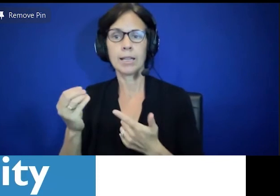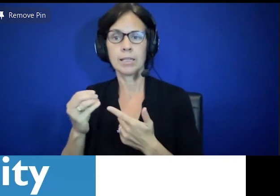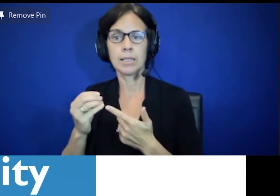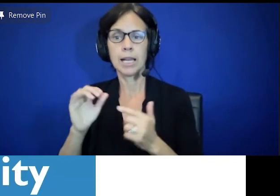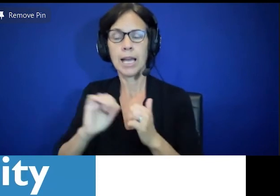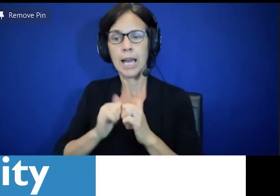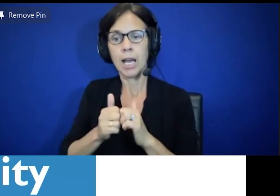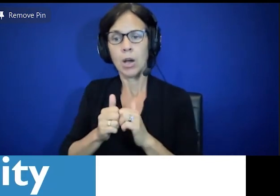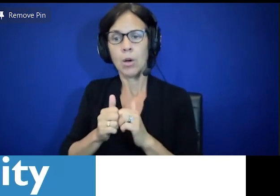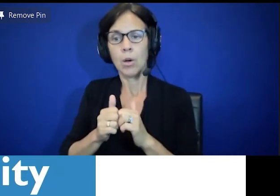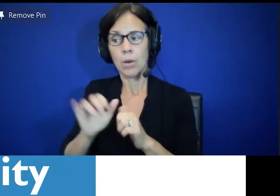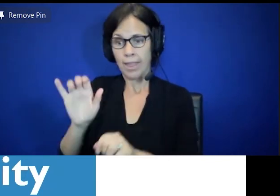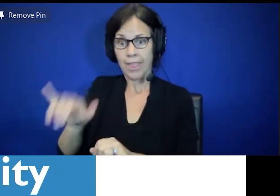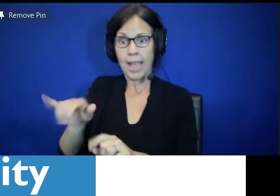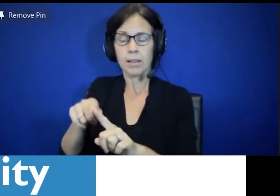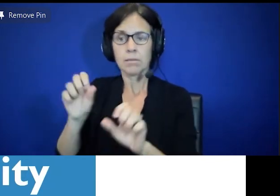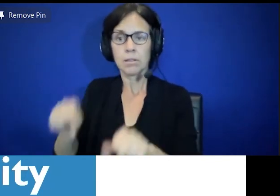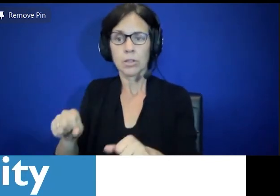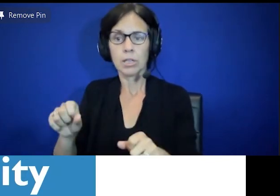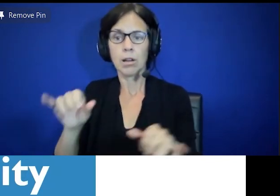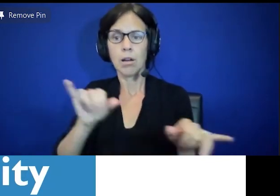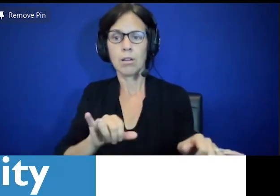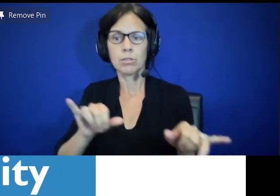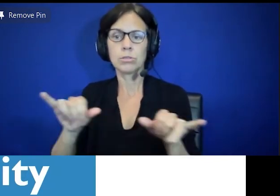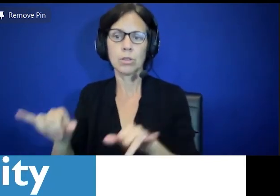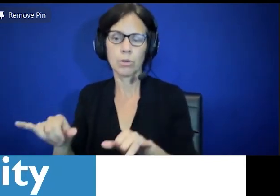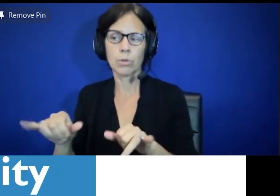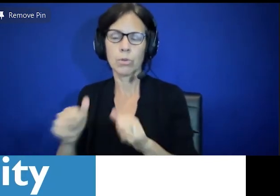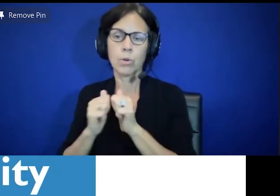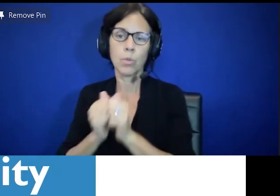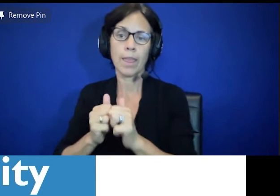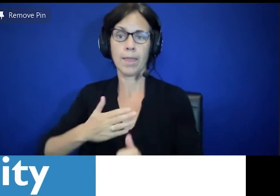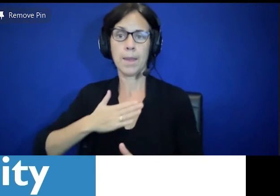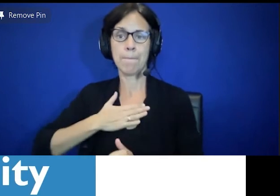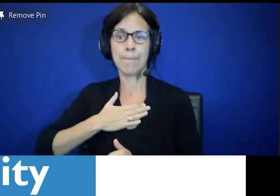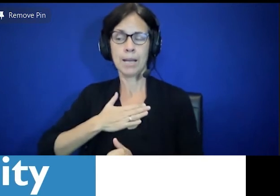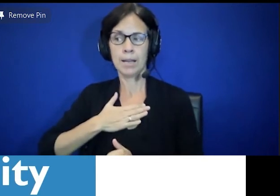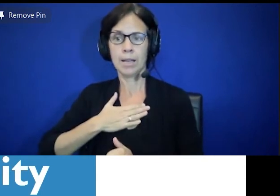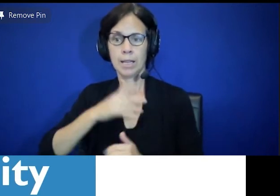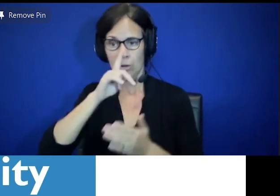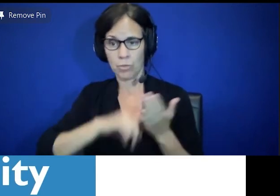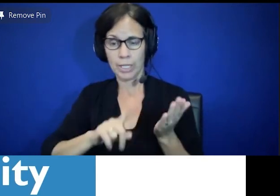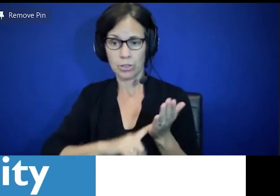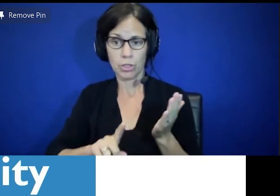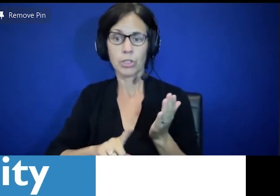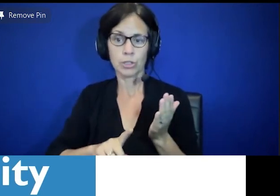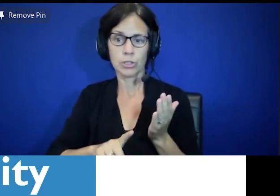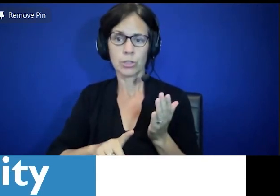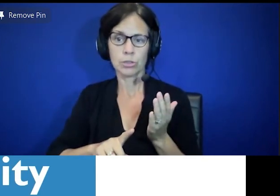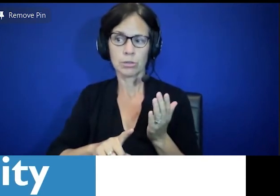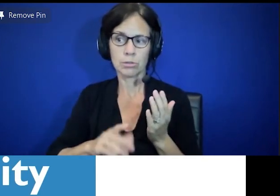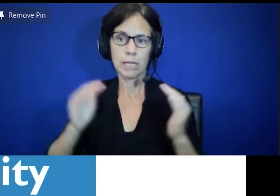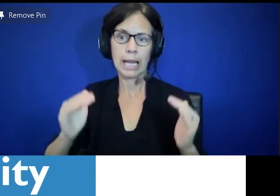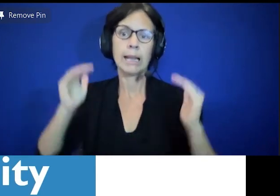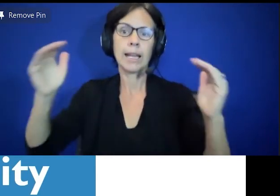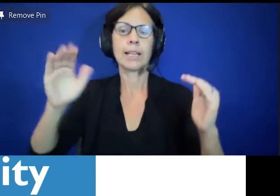how that could also, along with my research, enhance their sense